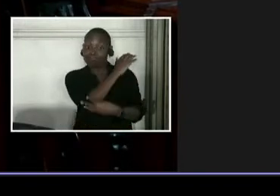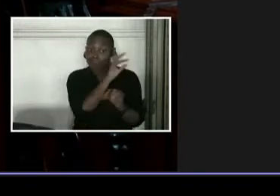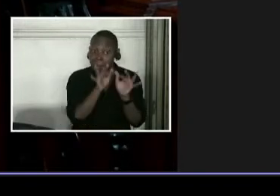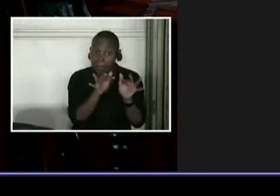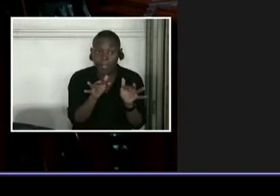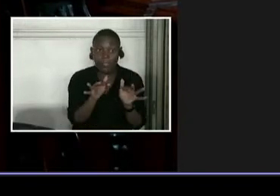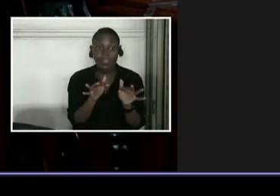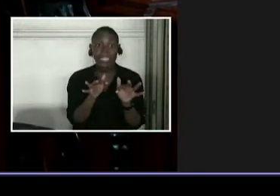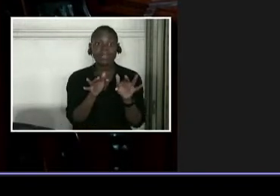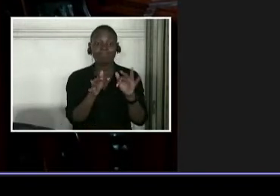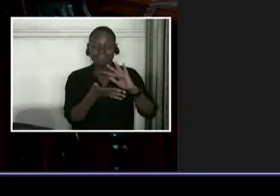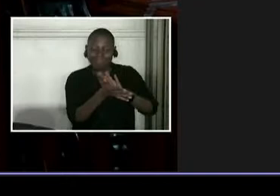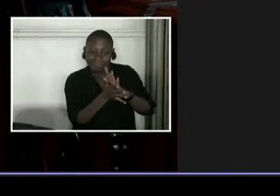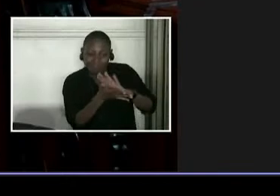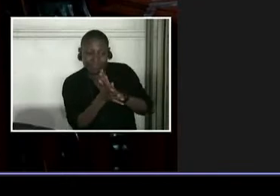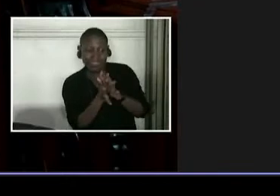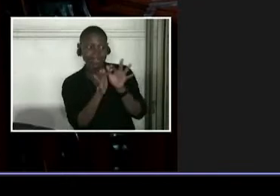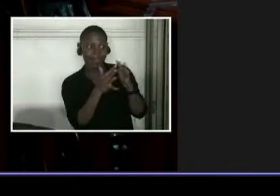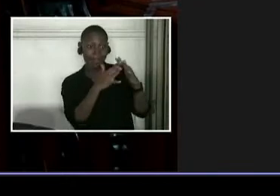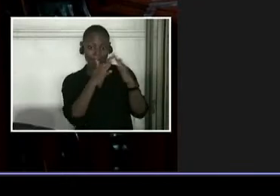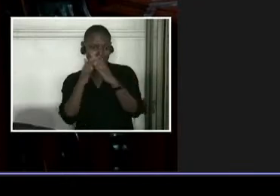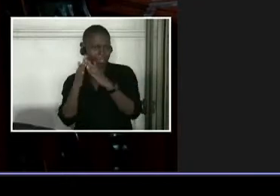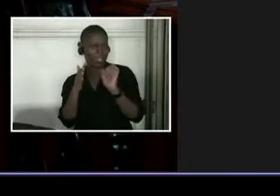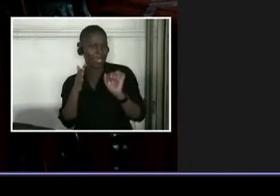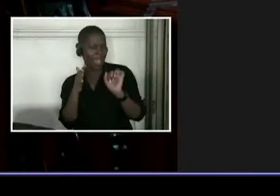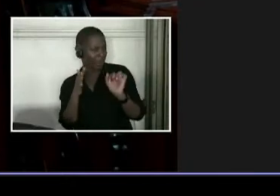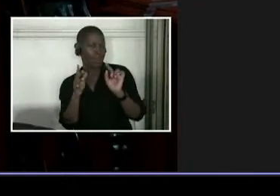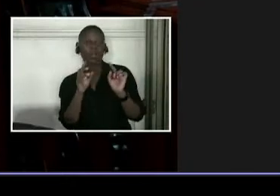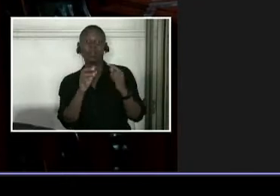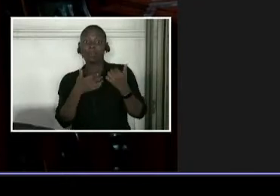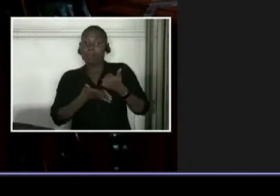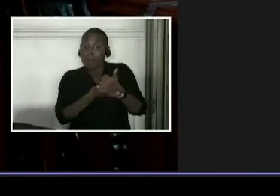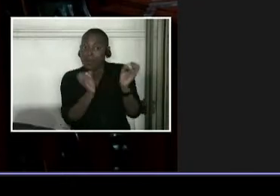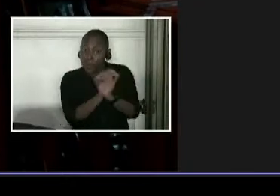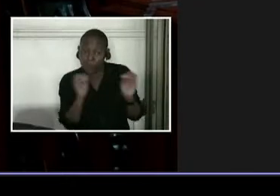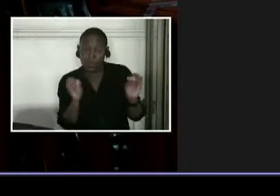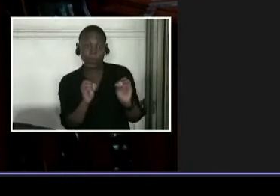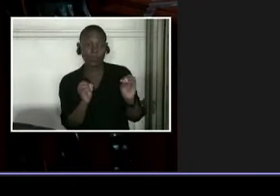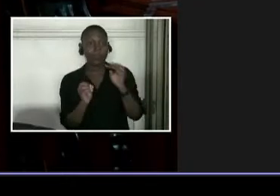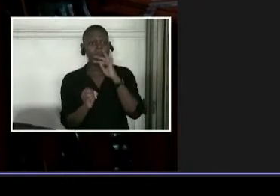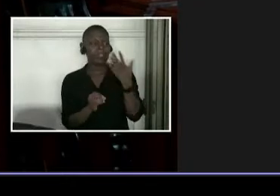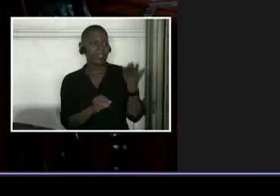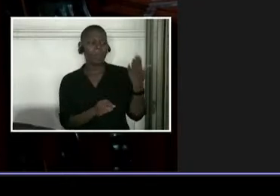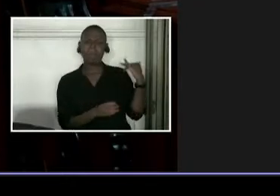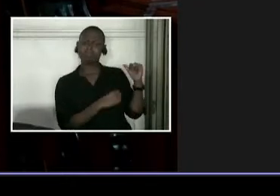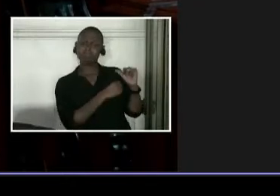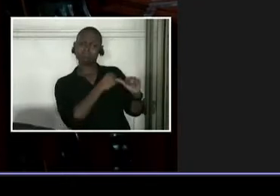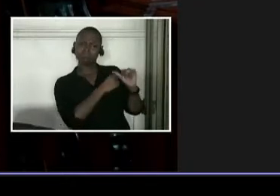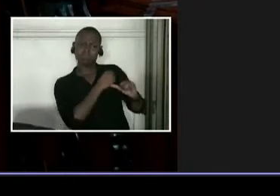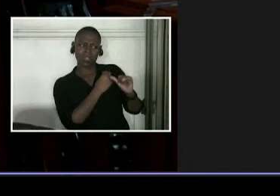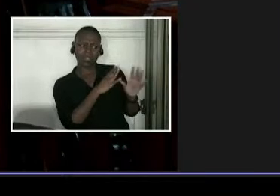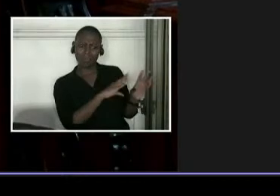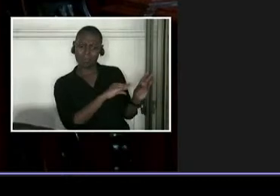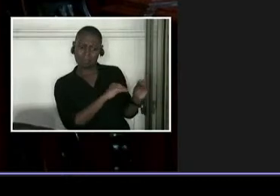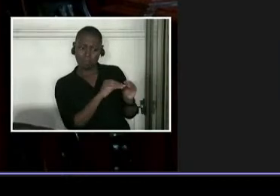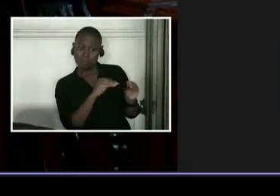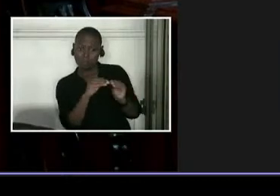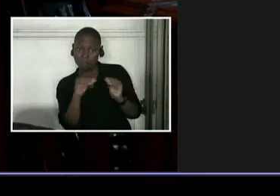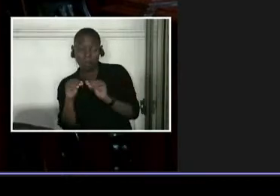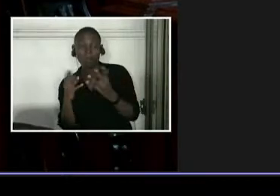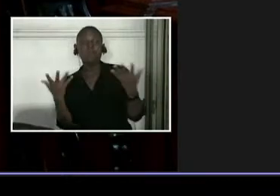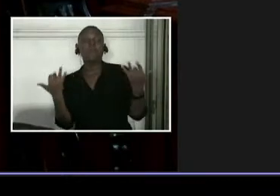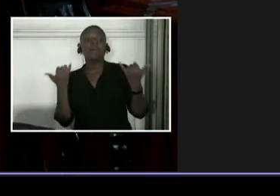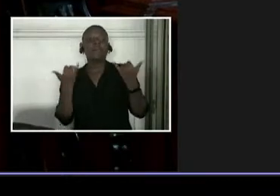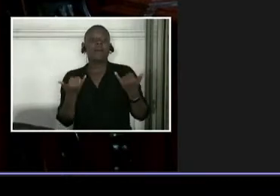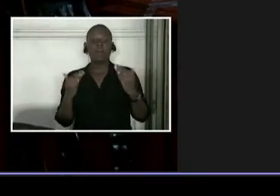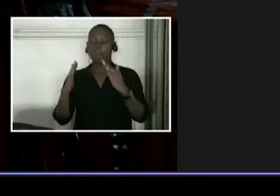communities who were once accommodated in some TRUs months ago are already being moved to their newly built